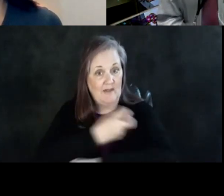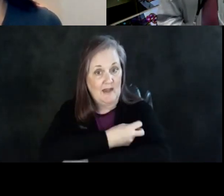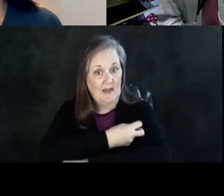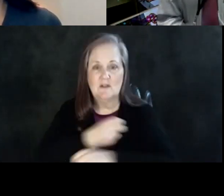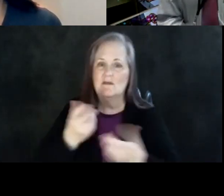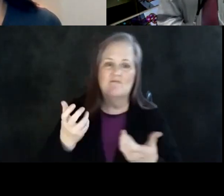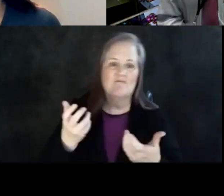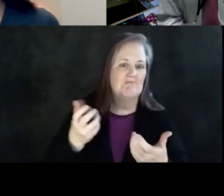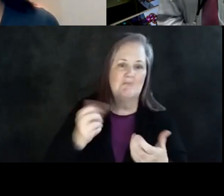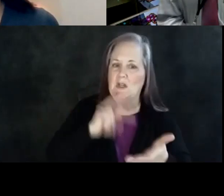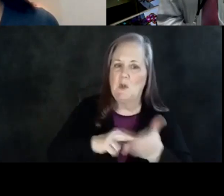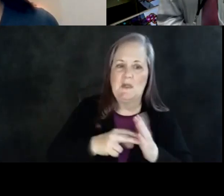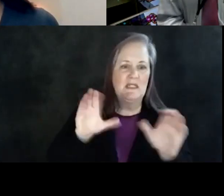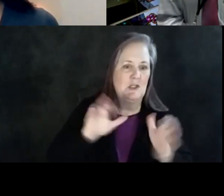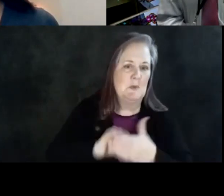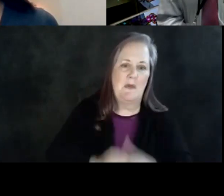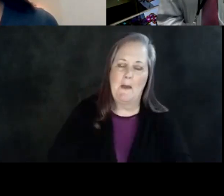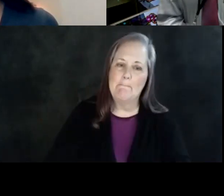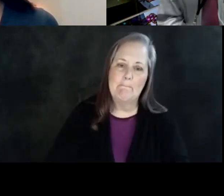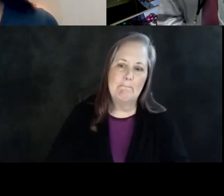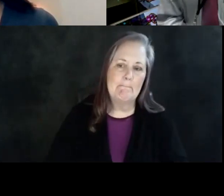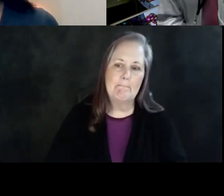There's no intention of doing that.